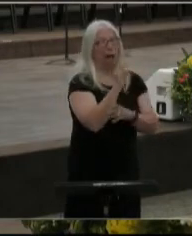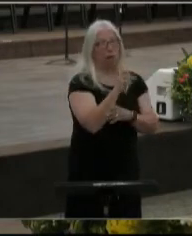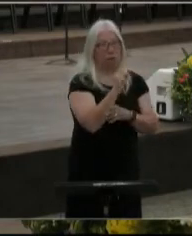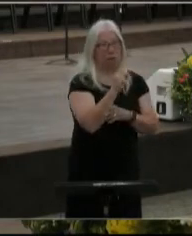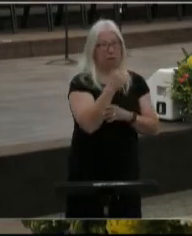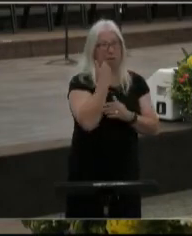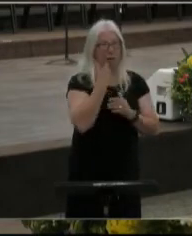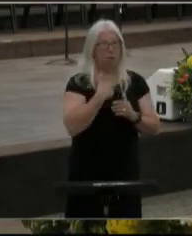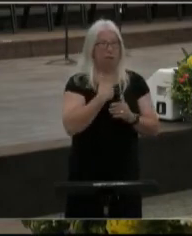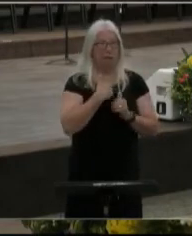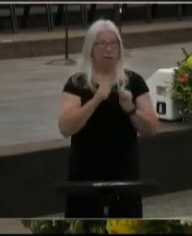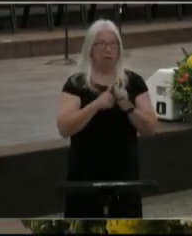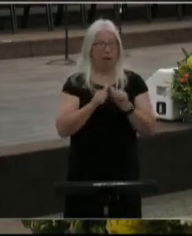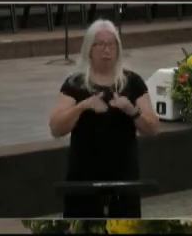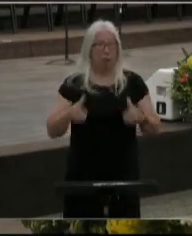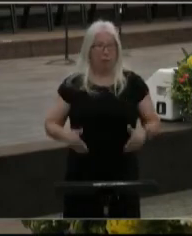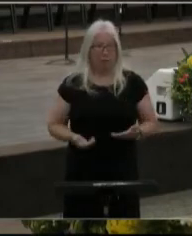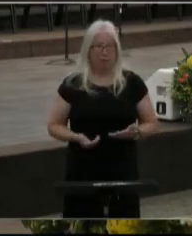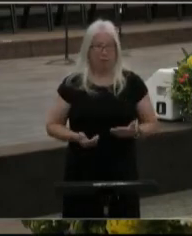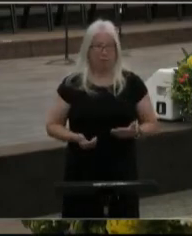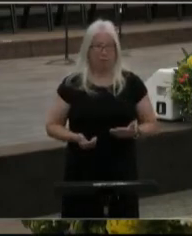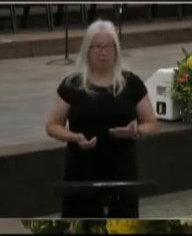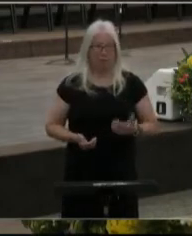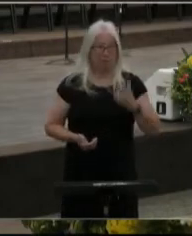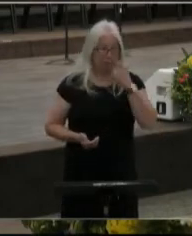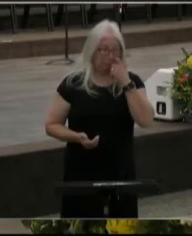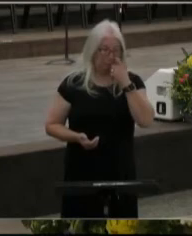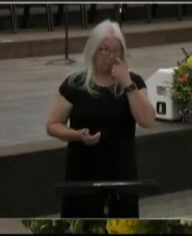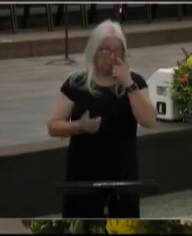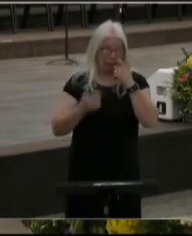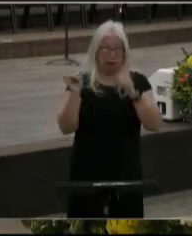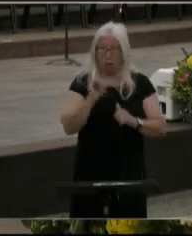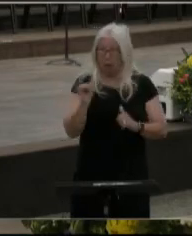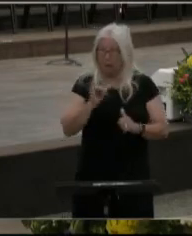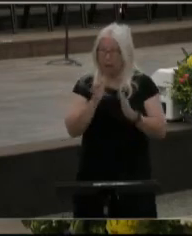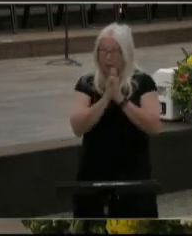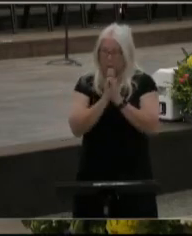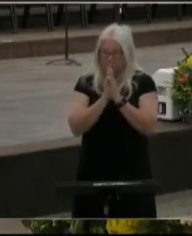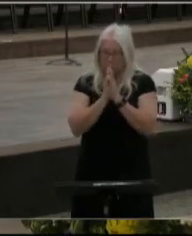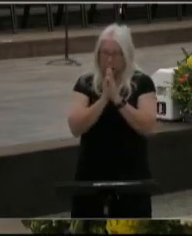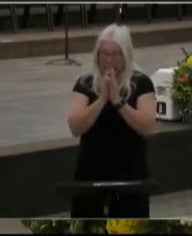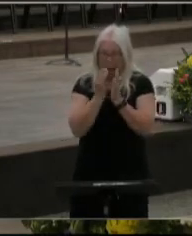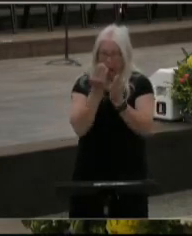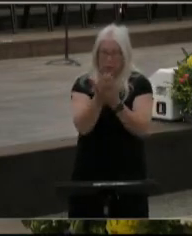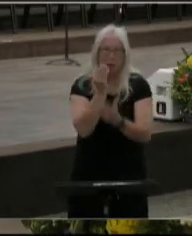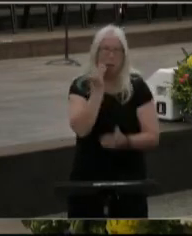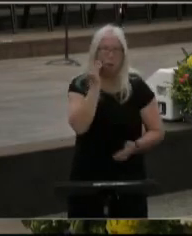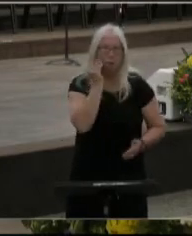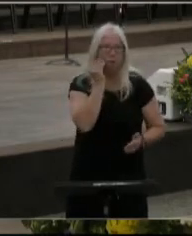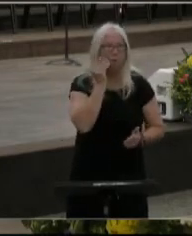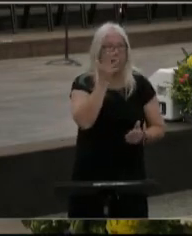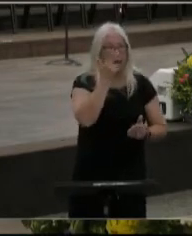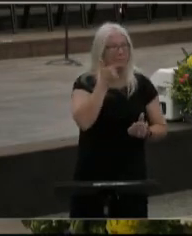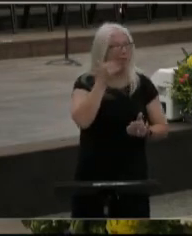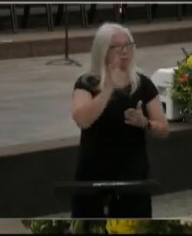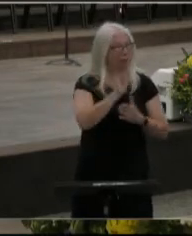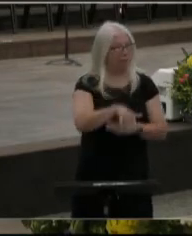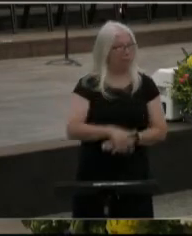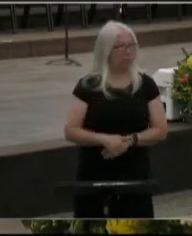it would embarrass me from behind the pulpit. Remember, I know what it's like to pray them home. And nobody laughs about